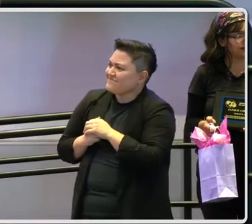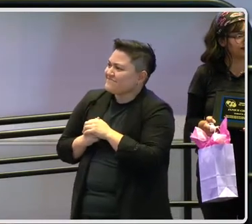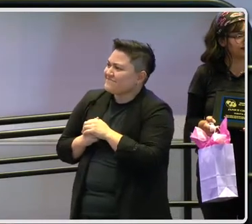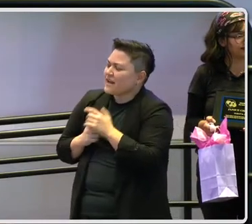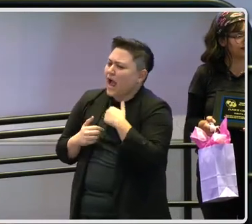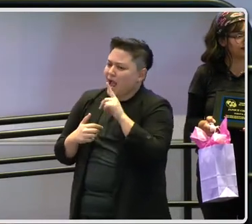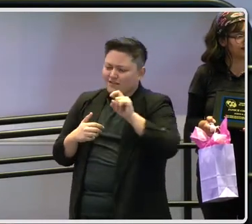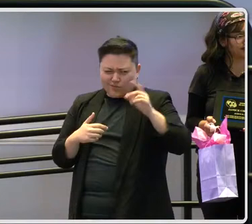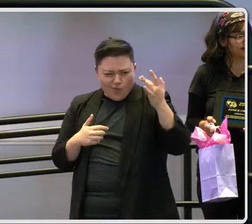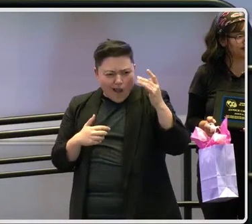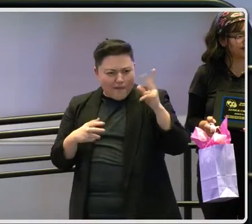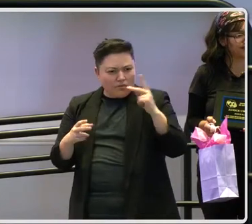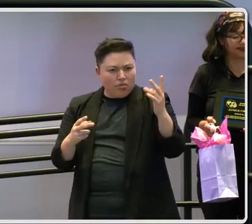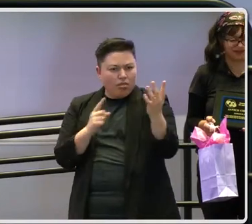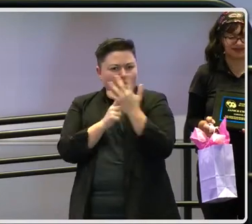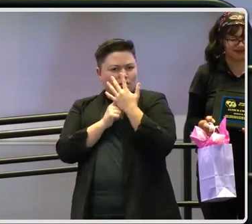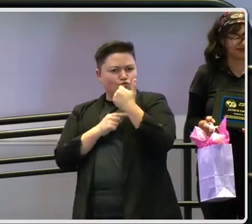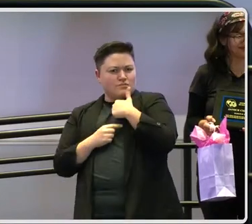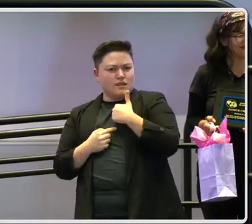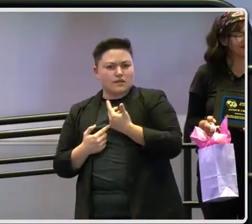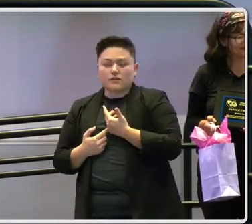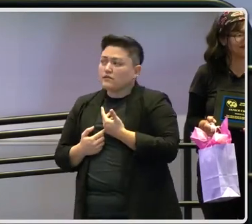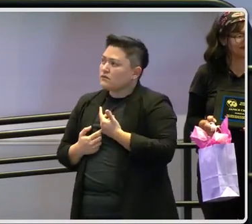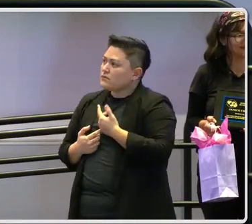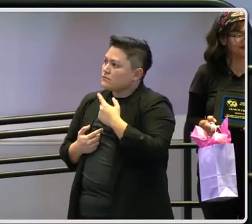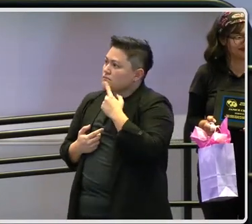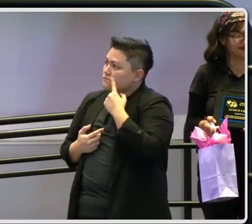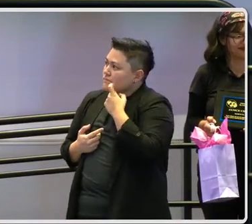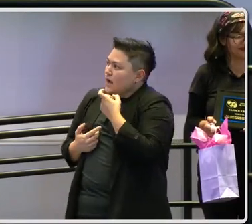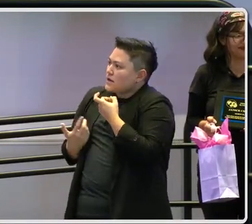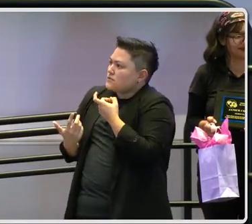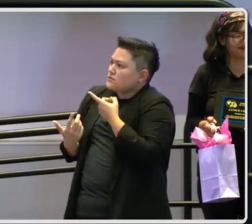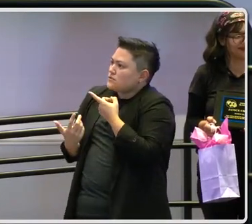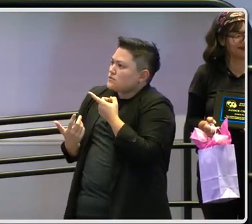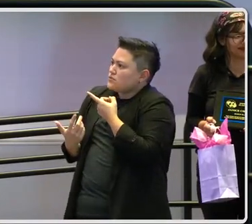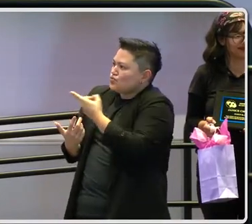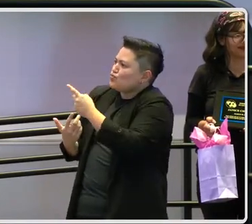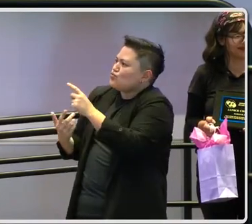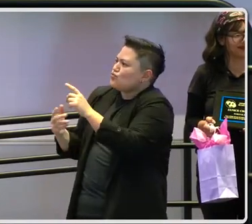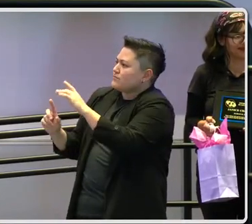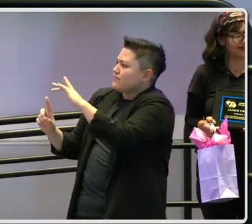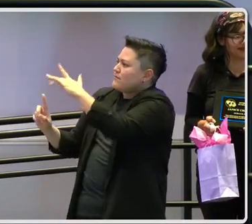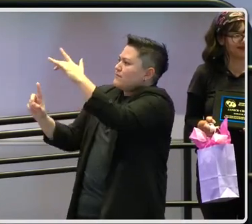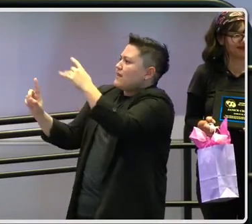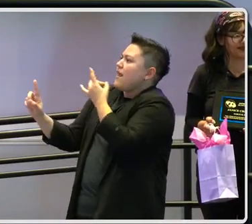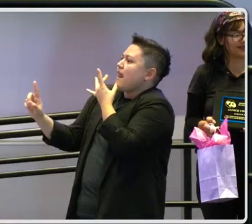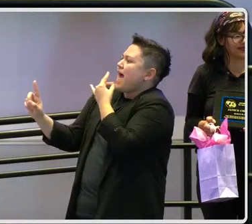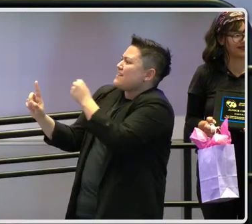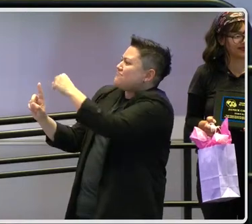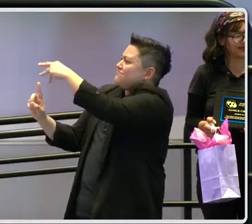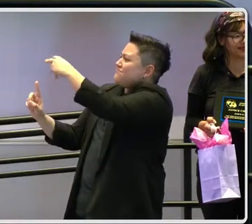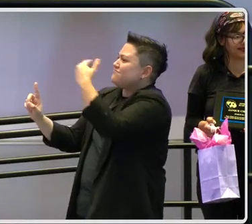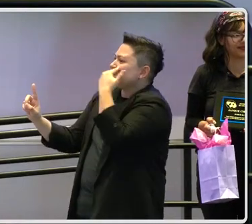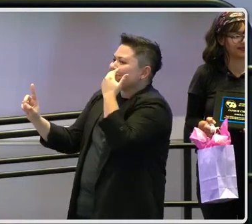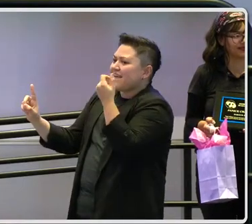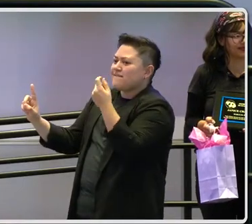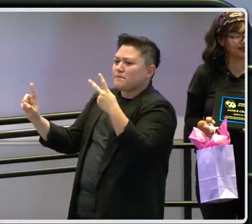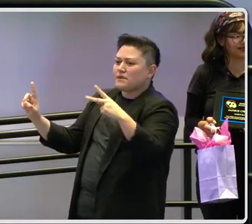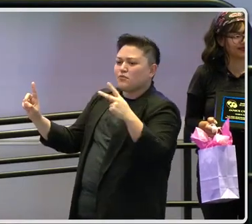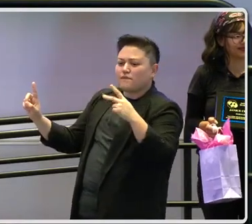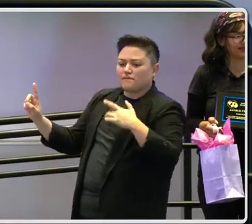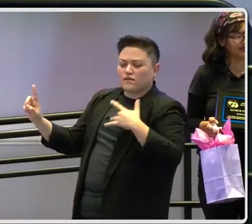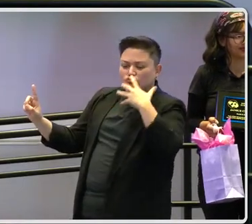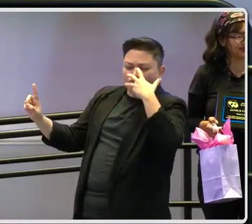why do these people gravitate to me? She said, because you're that light. You're that light in darkness. You